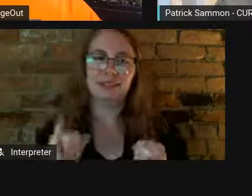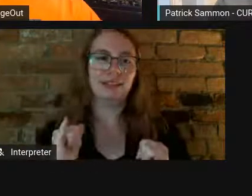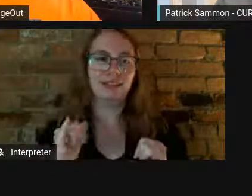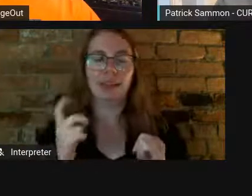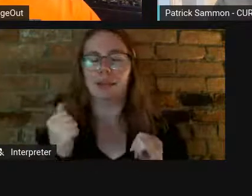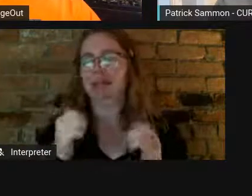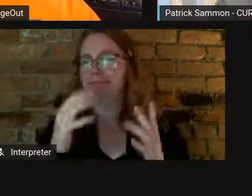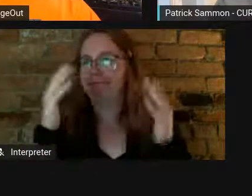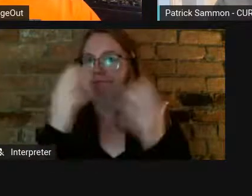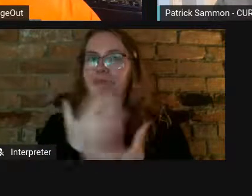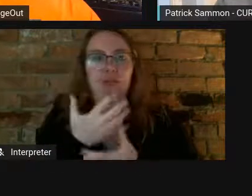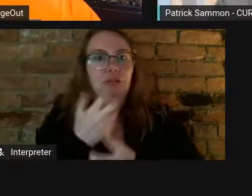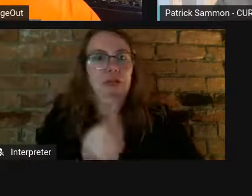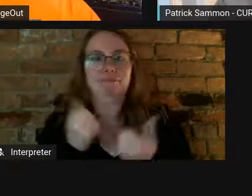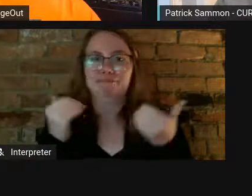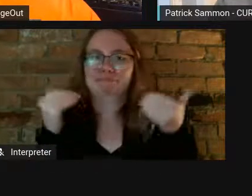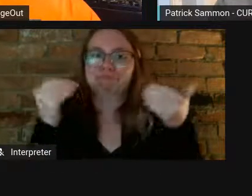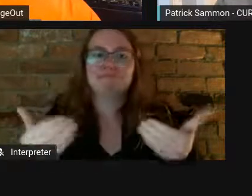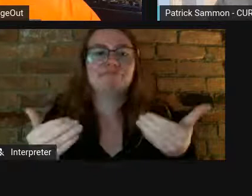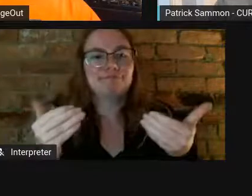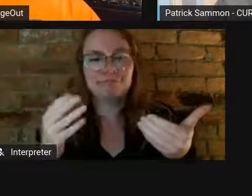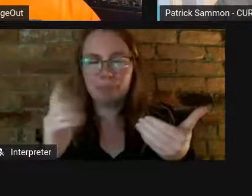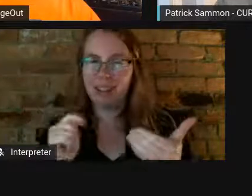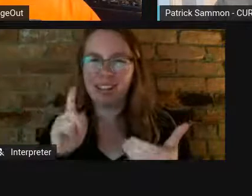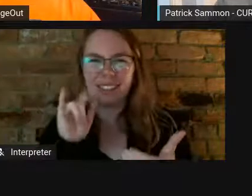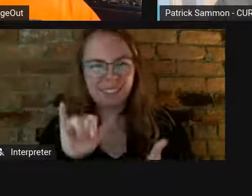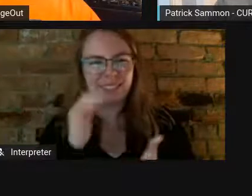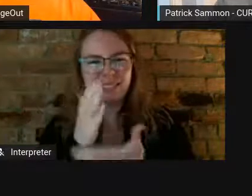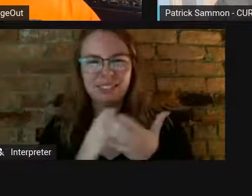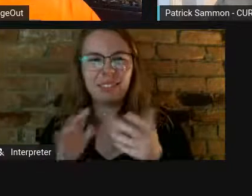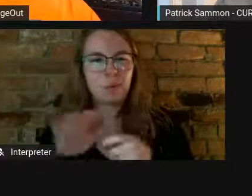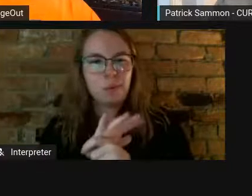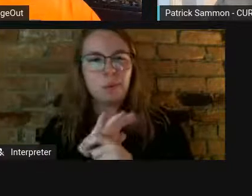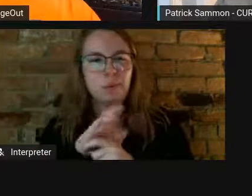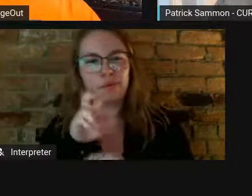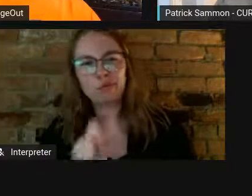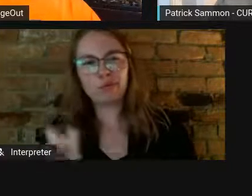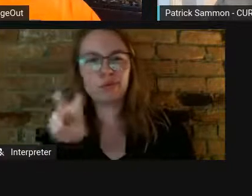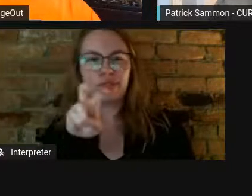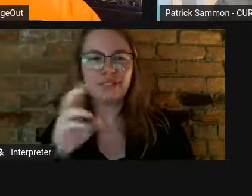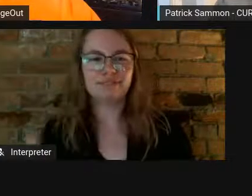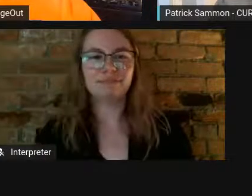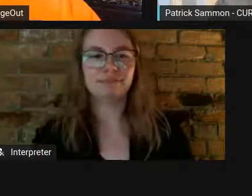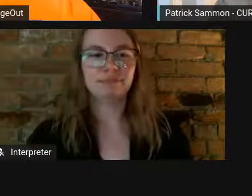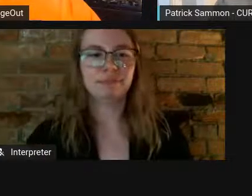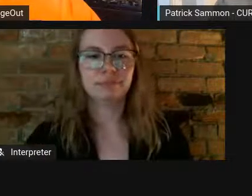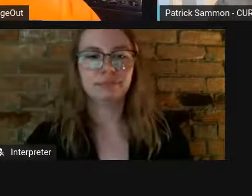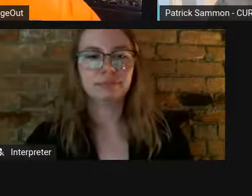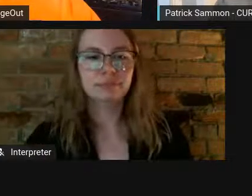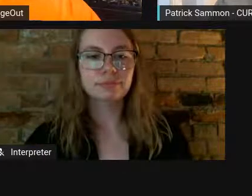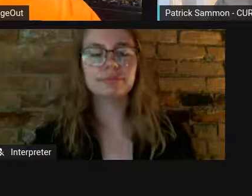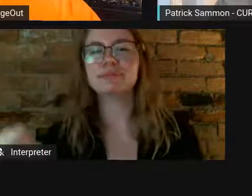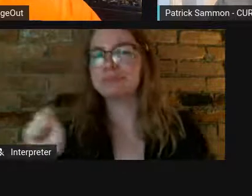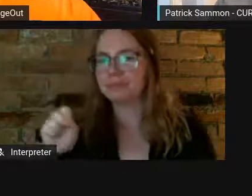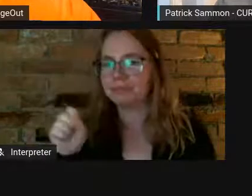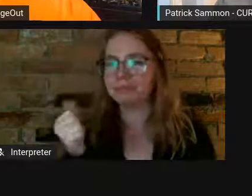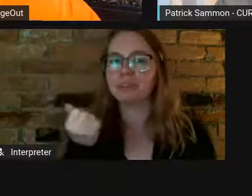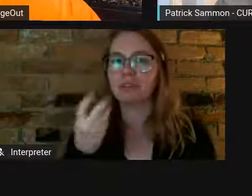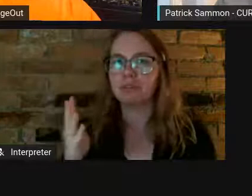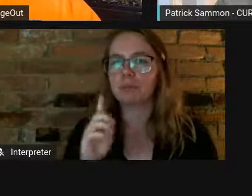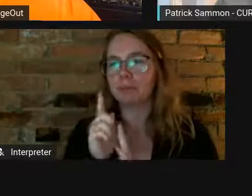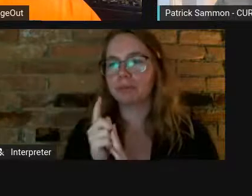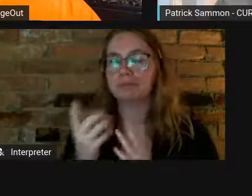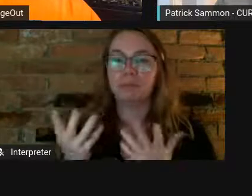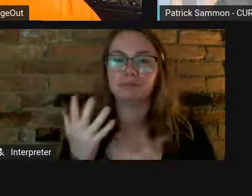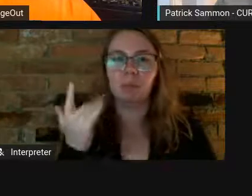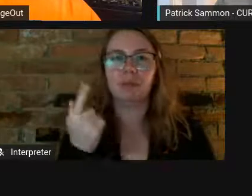situation. But I think that was part of the whole journey, really. Yeah, there were a few occasions, because, you know, one of the